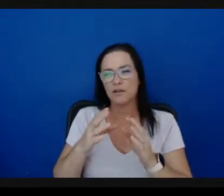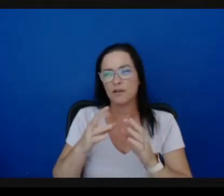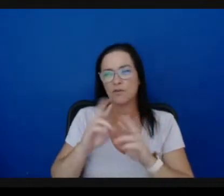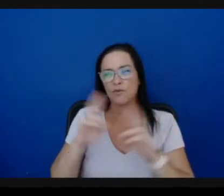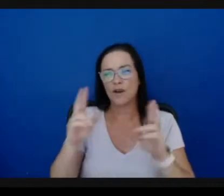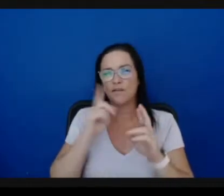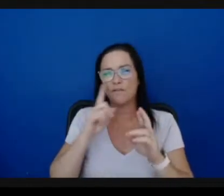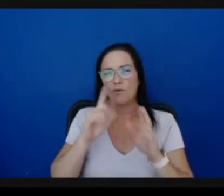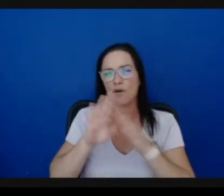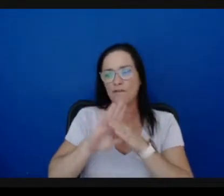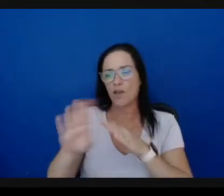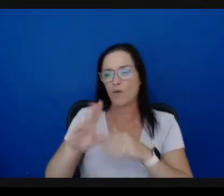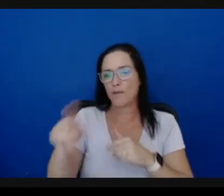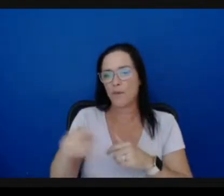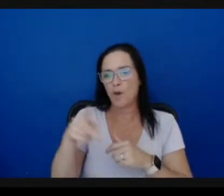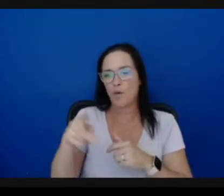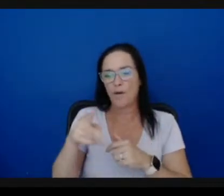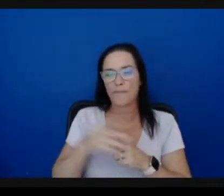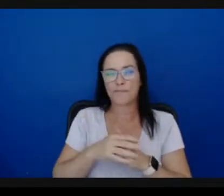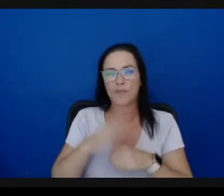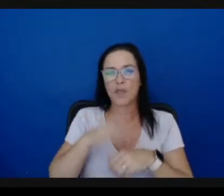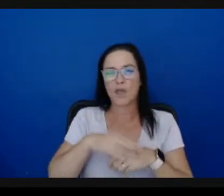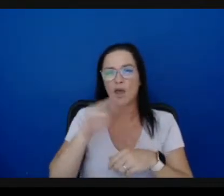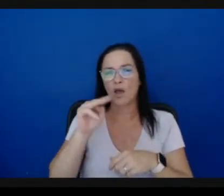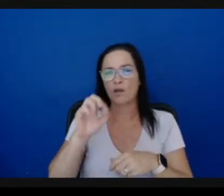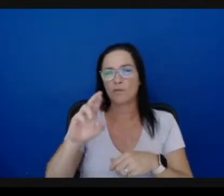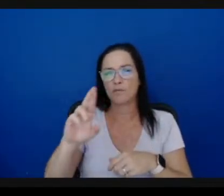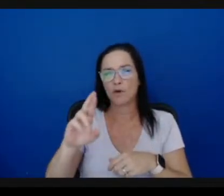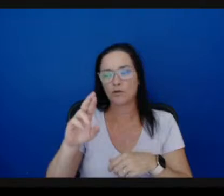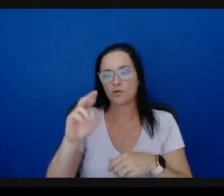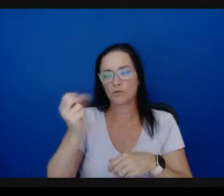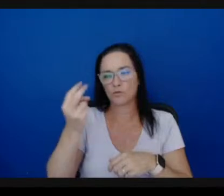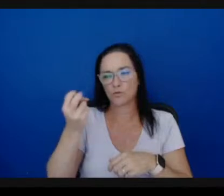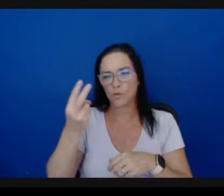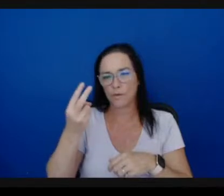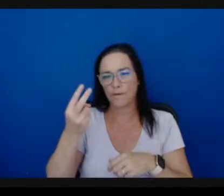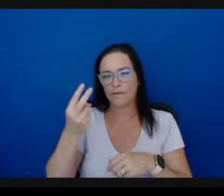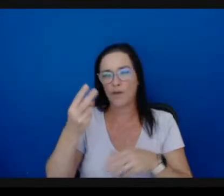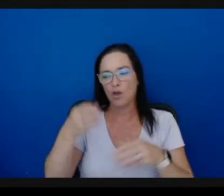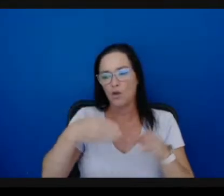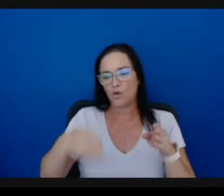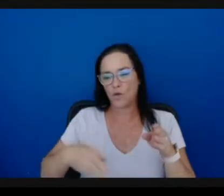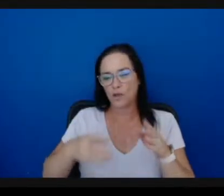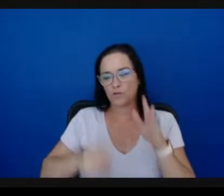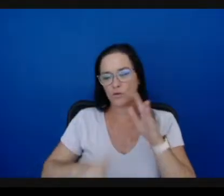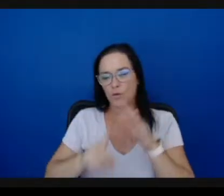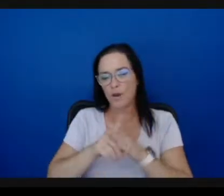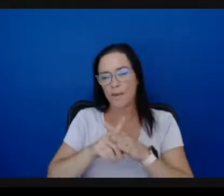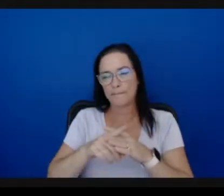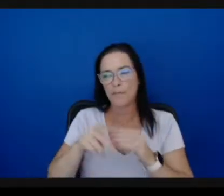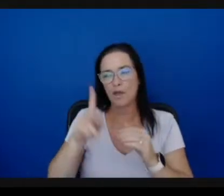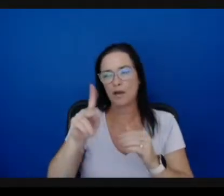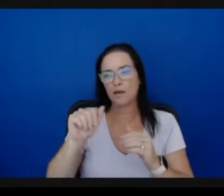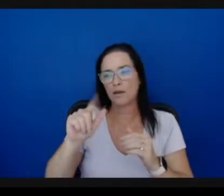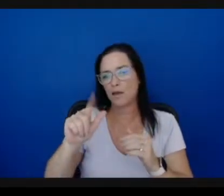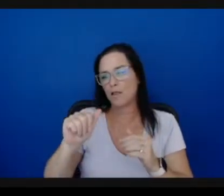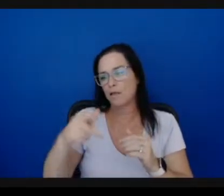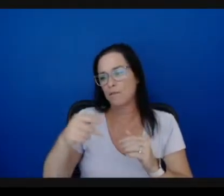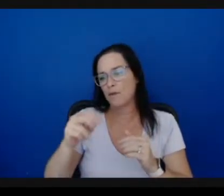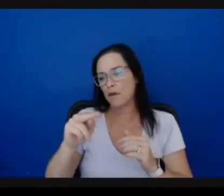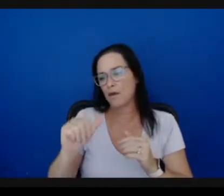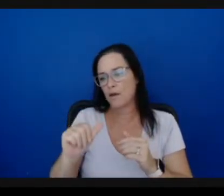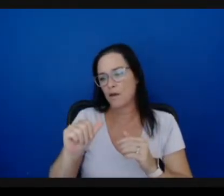Pahoa. On March 12th, cracks appeared on the Kalapana Road, 3.5 miles from Pahoa, with one